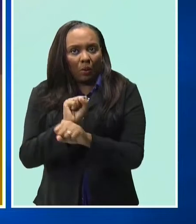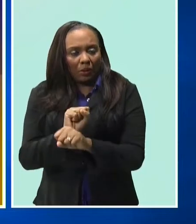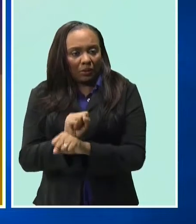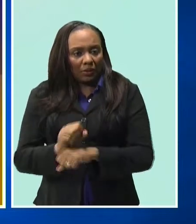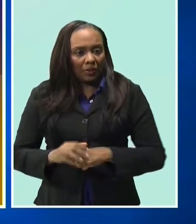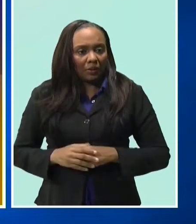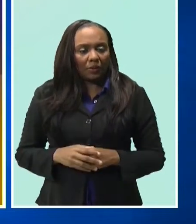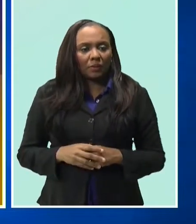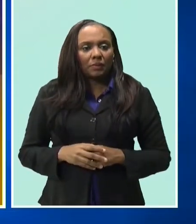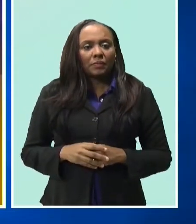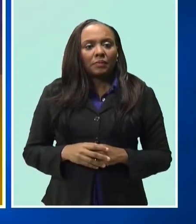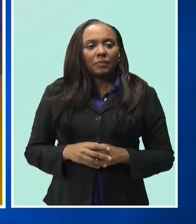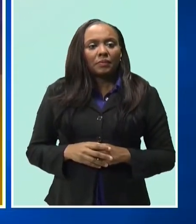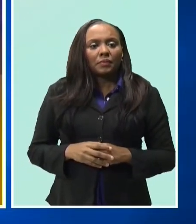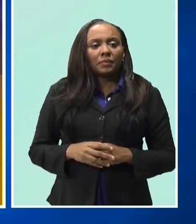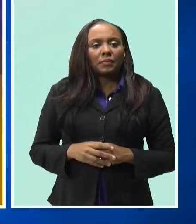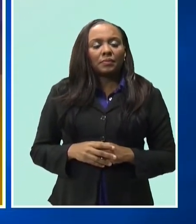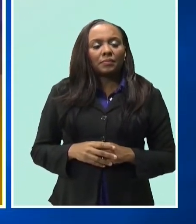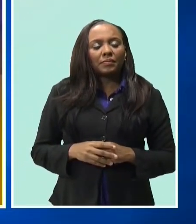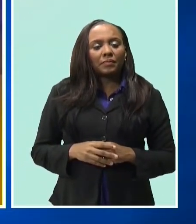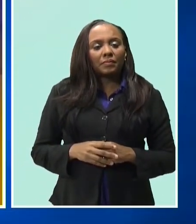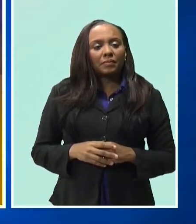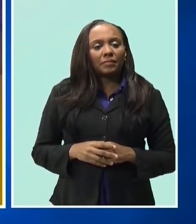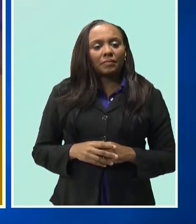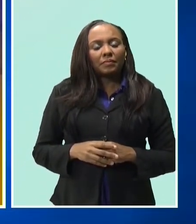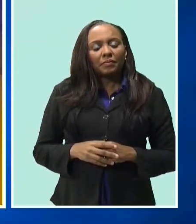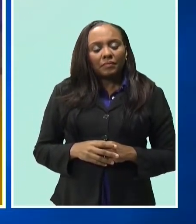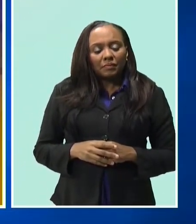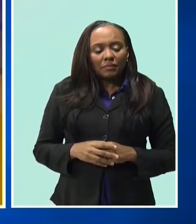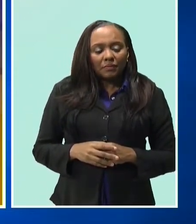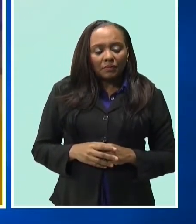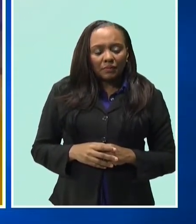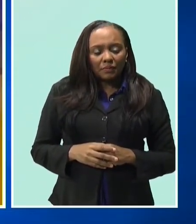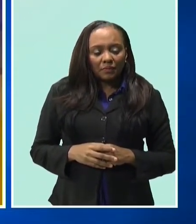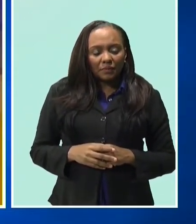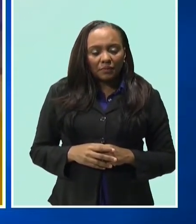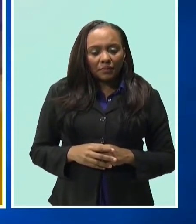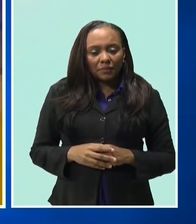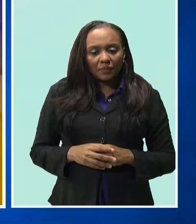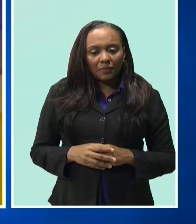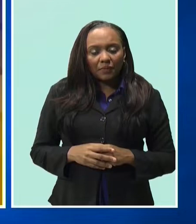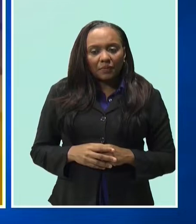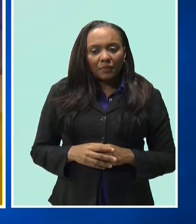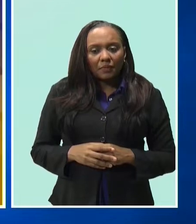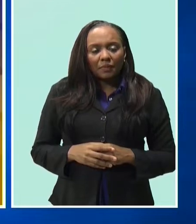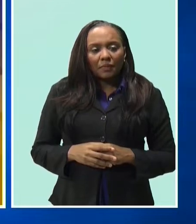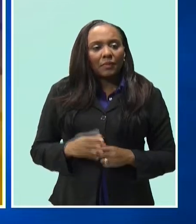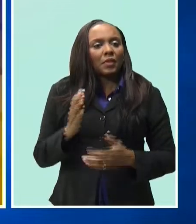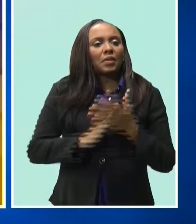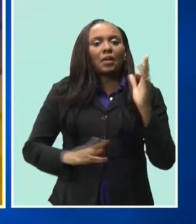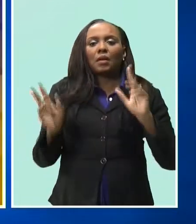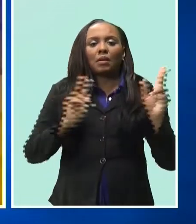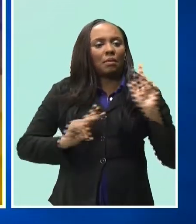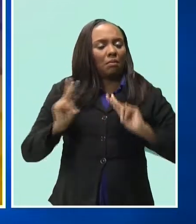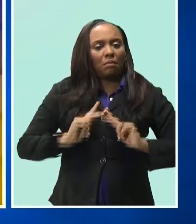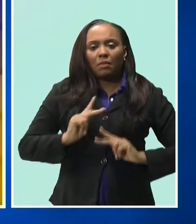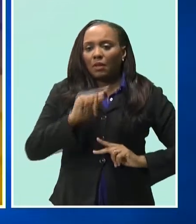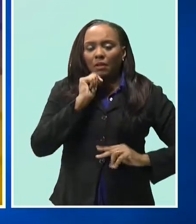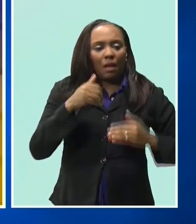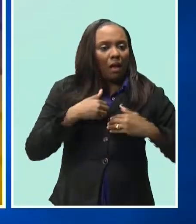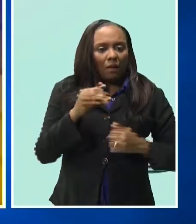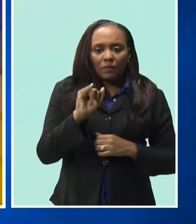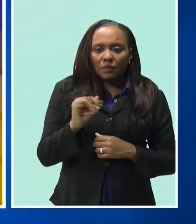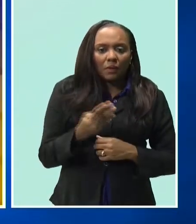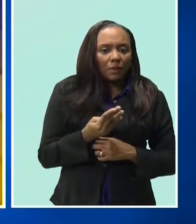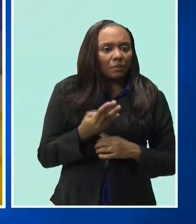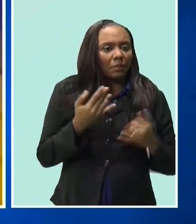People who might possibly be displaced during this period is where we need to concentrate our efforts. How do we create a basis for retraining